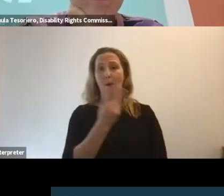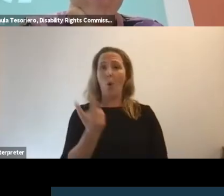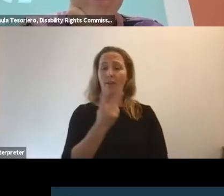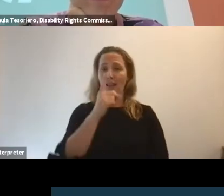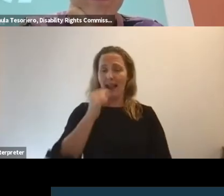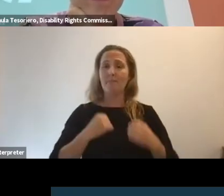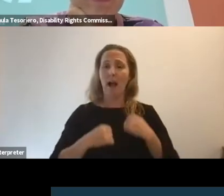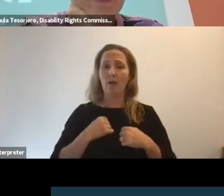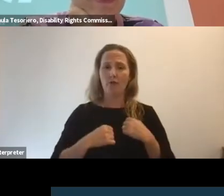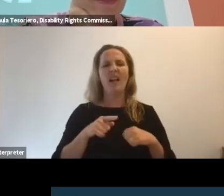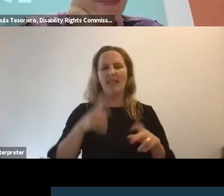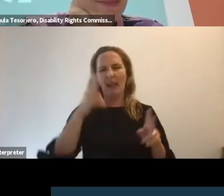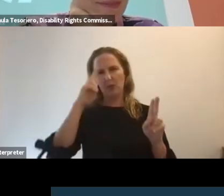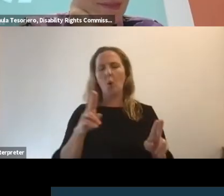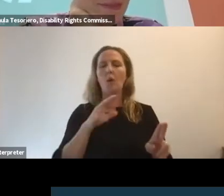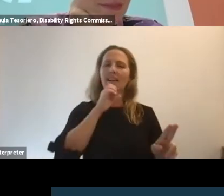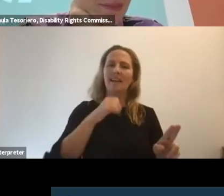integration.